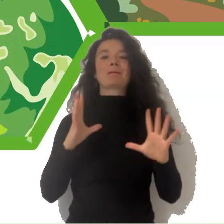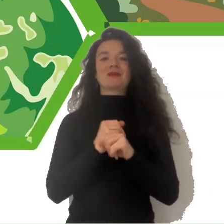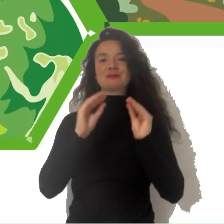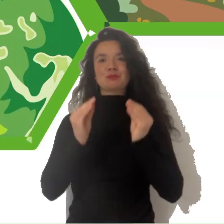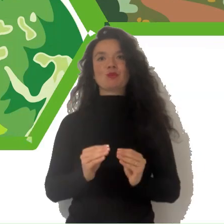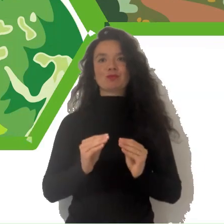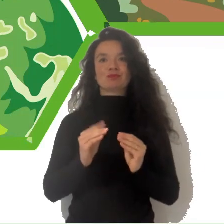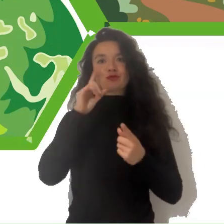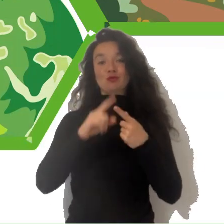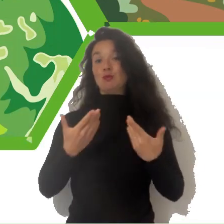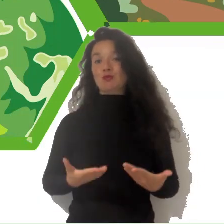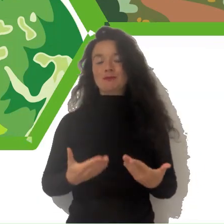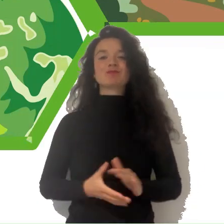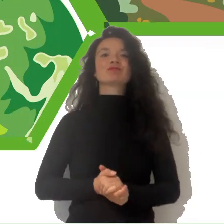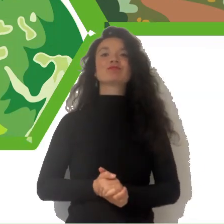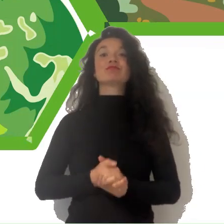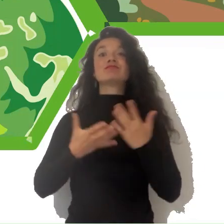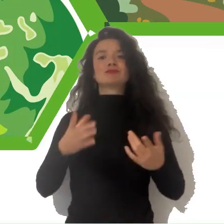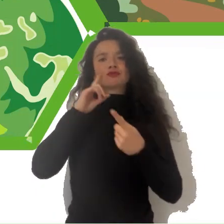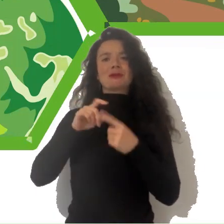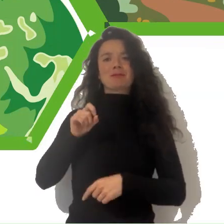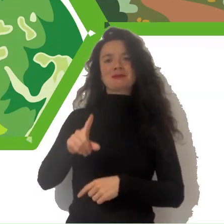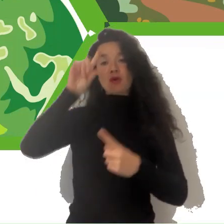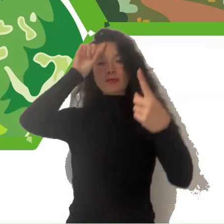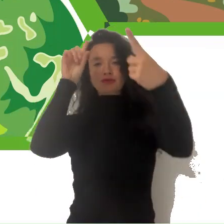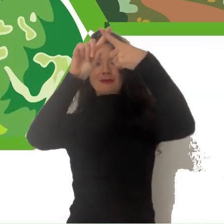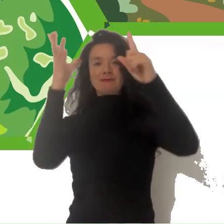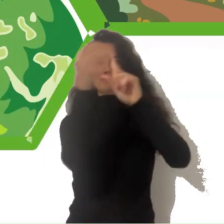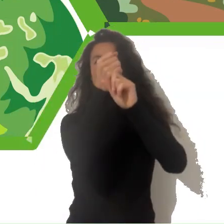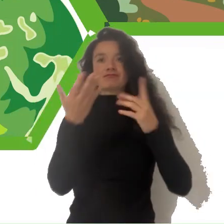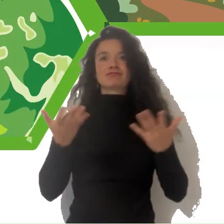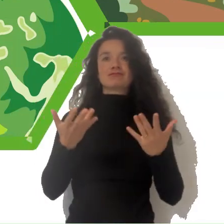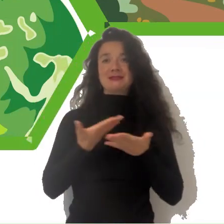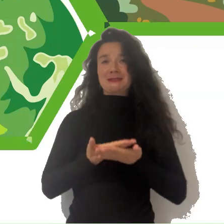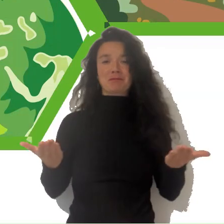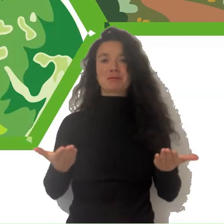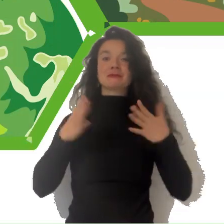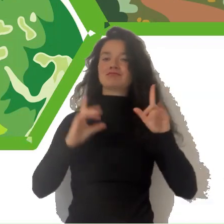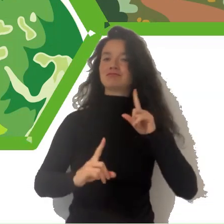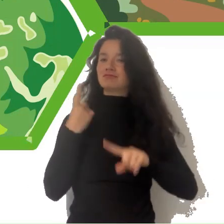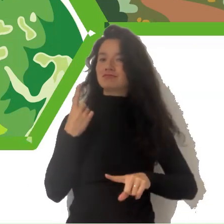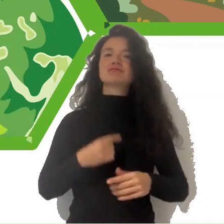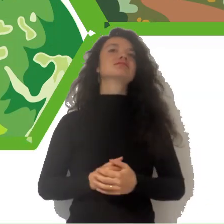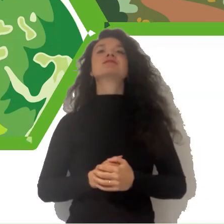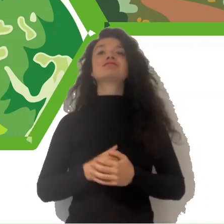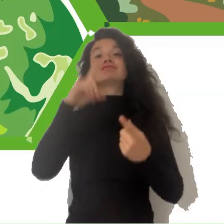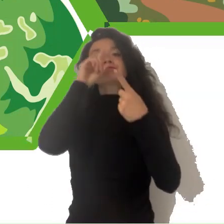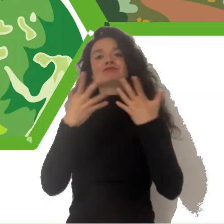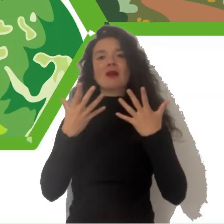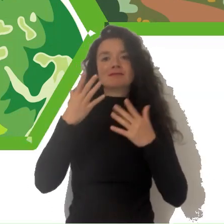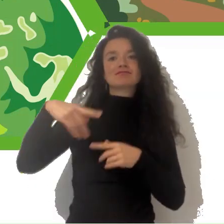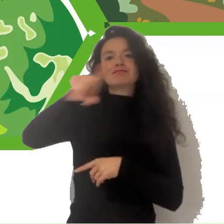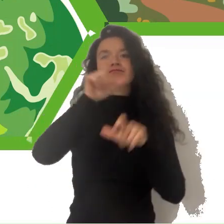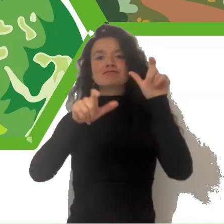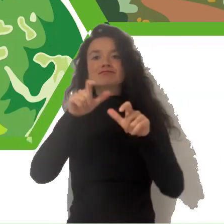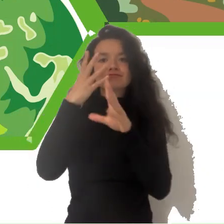learners understand what green skills are, why they are needed in today's world, and how they are connected to sustainability and employment.